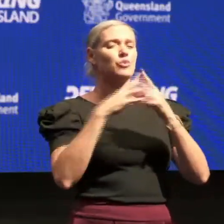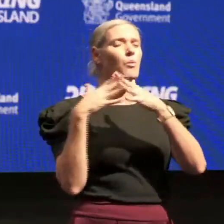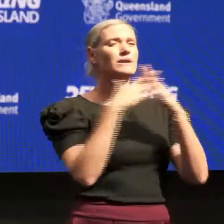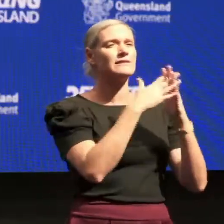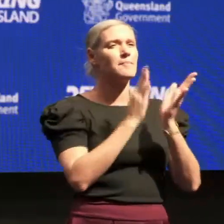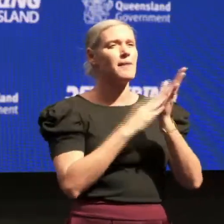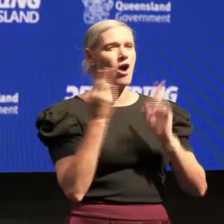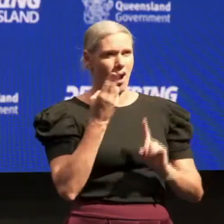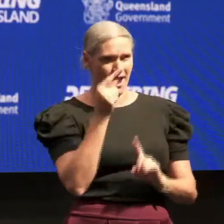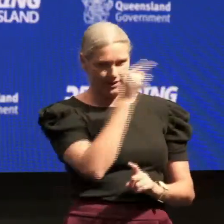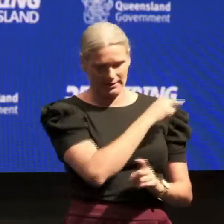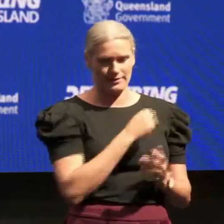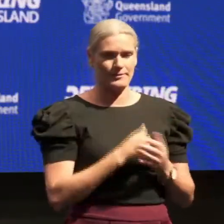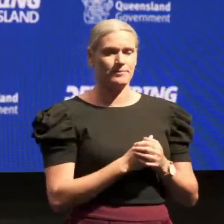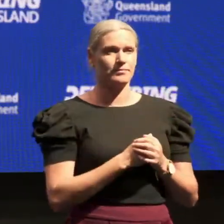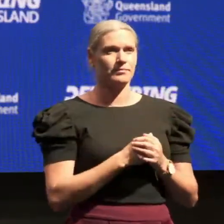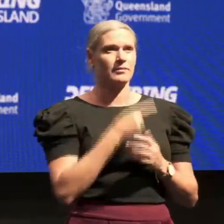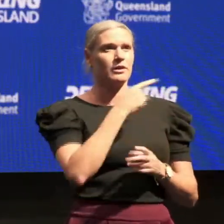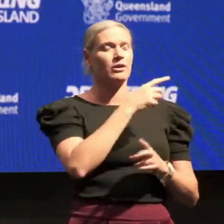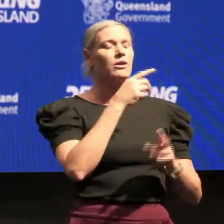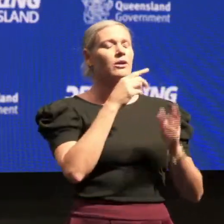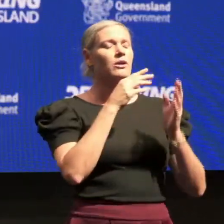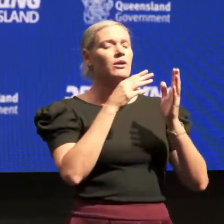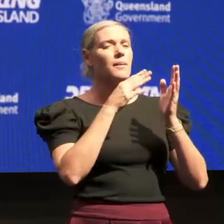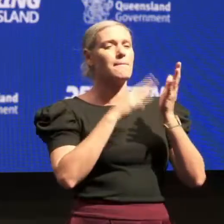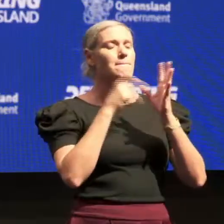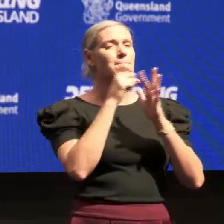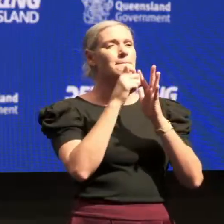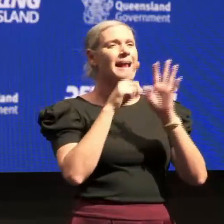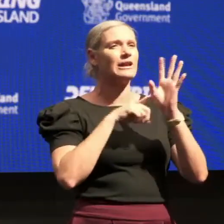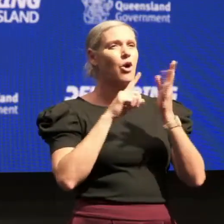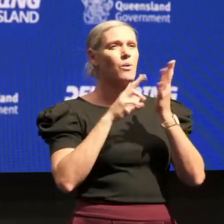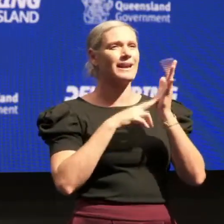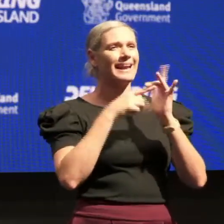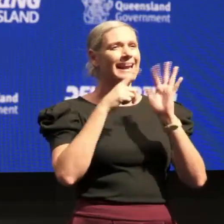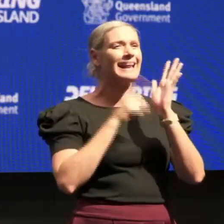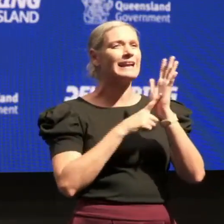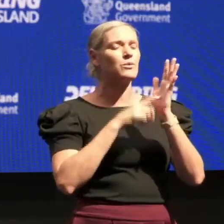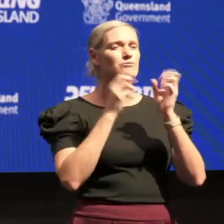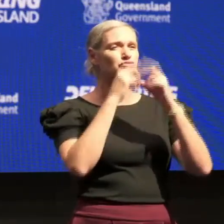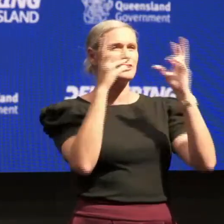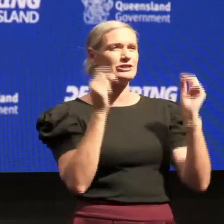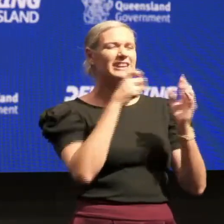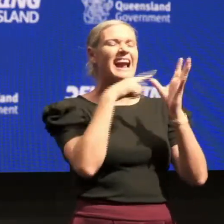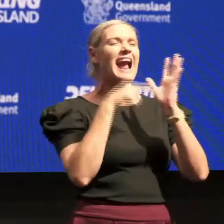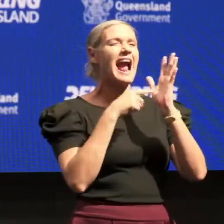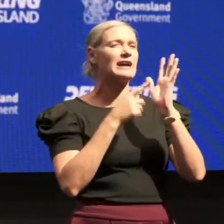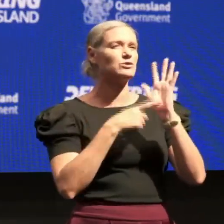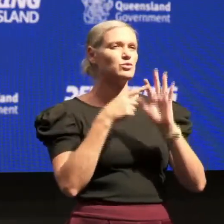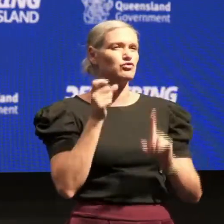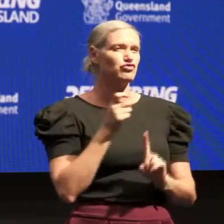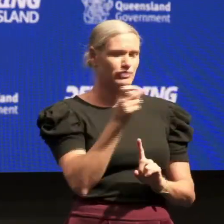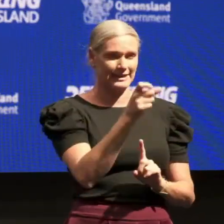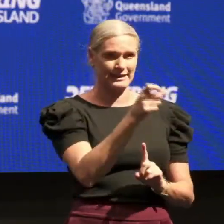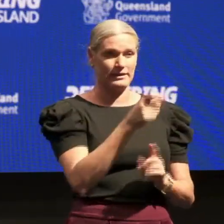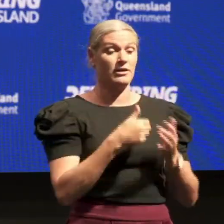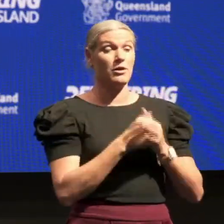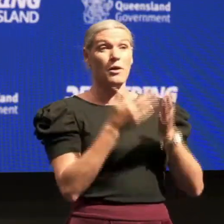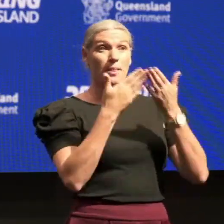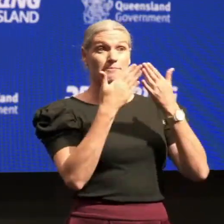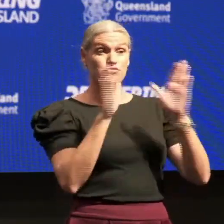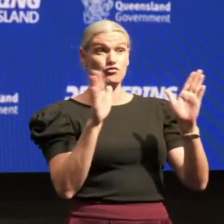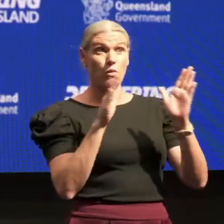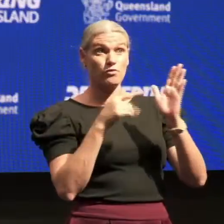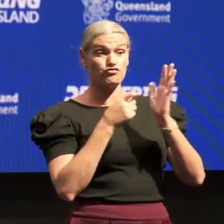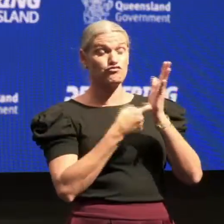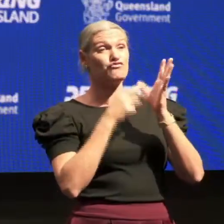Mackay at a location, Matty O'Neill Bridge in Cattle Creek. But more broadly, on the ranges to